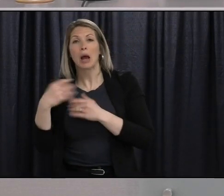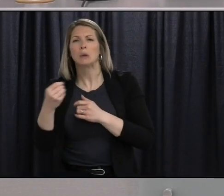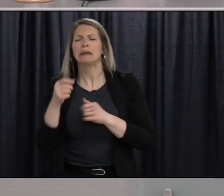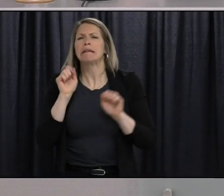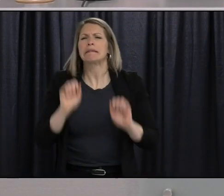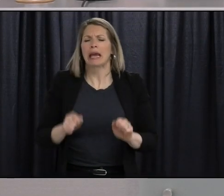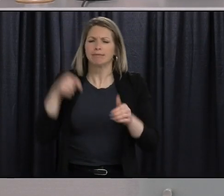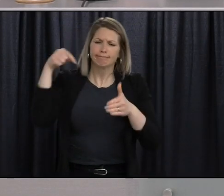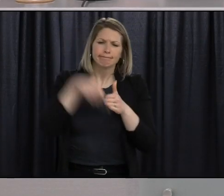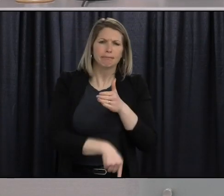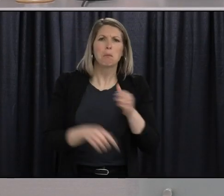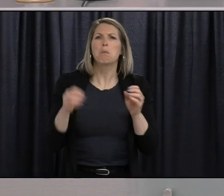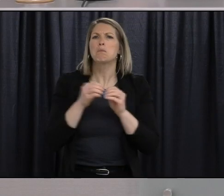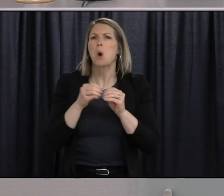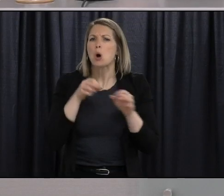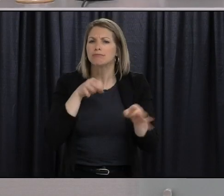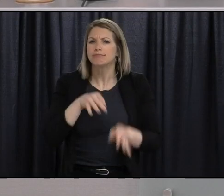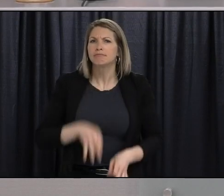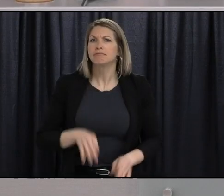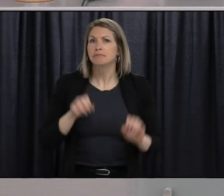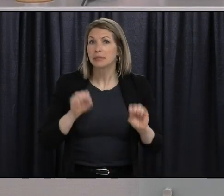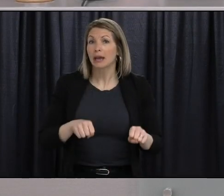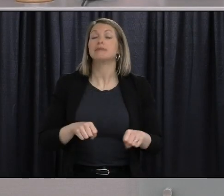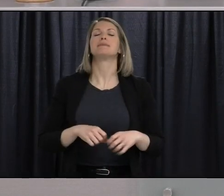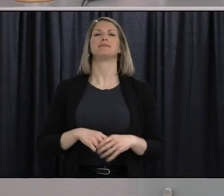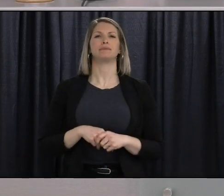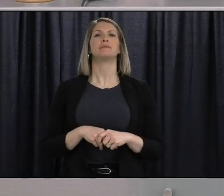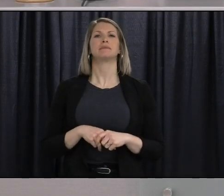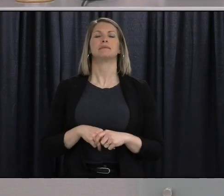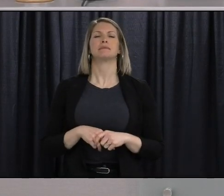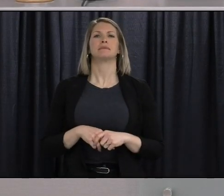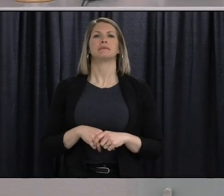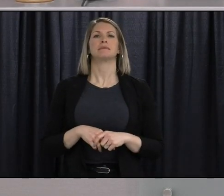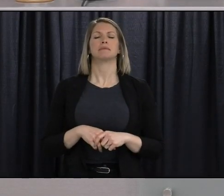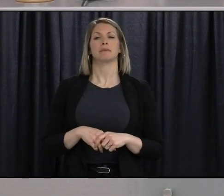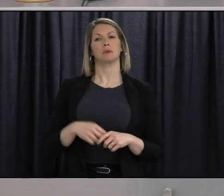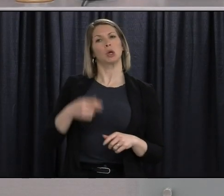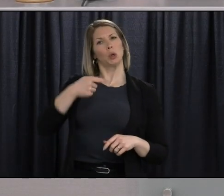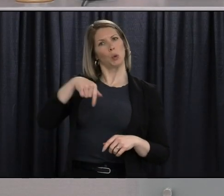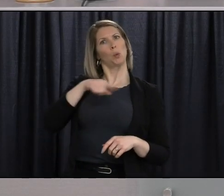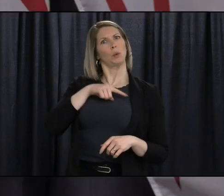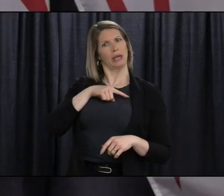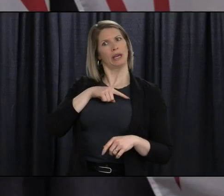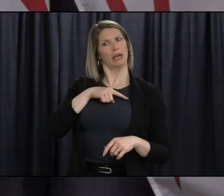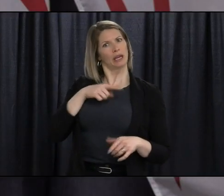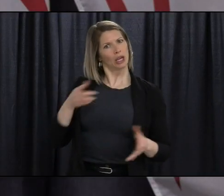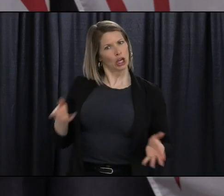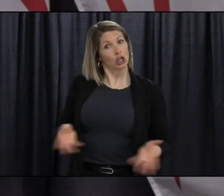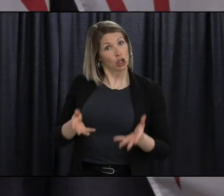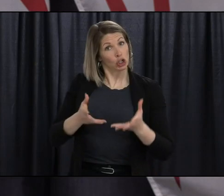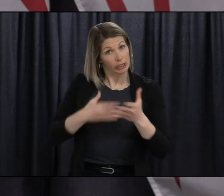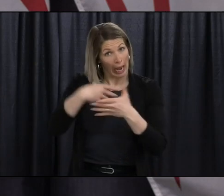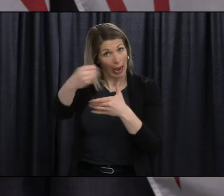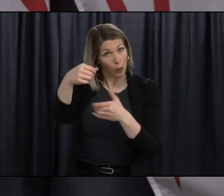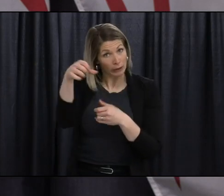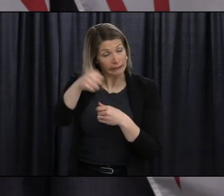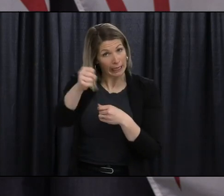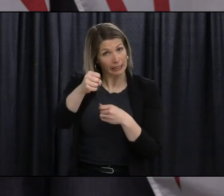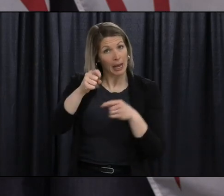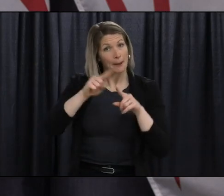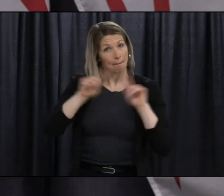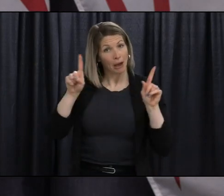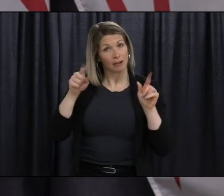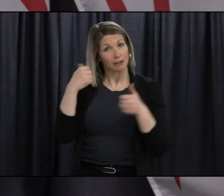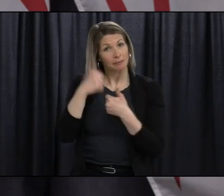avoiding? So we would encourage activities that, are within your bubble, whether that's